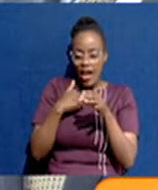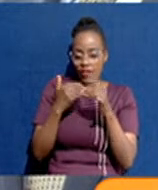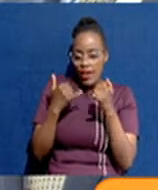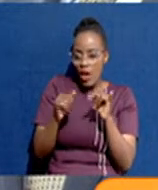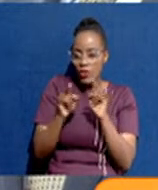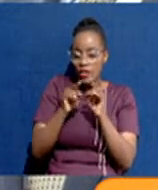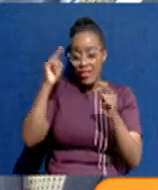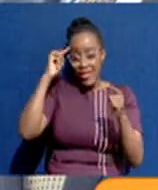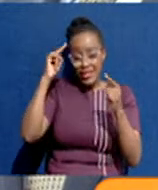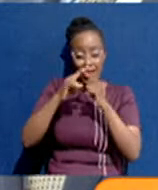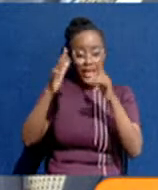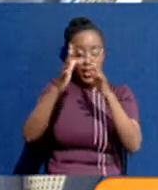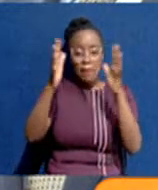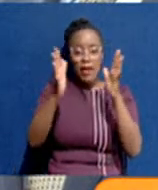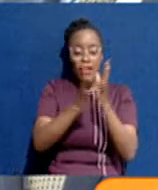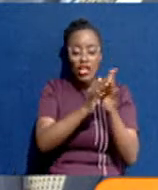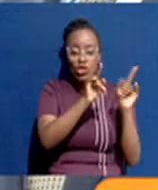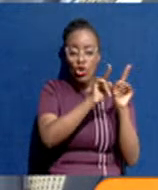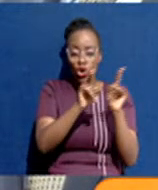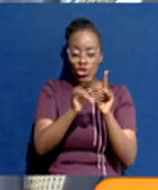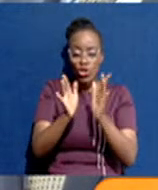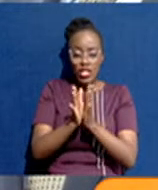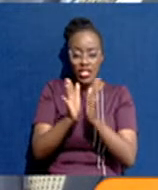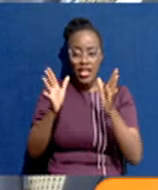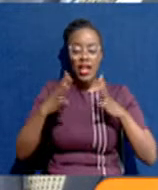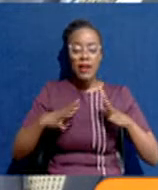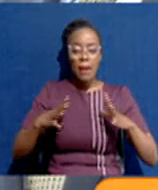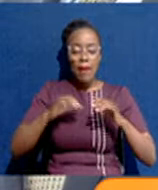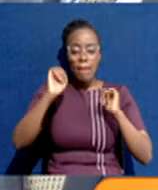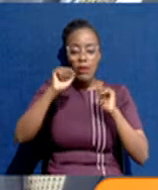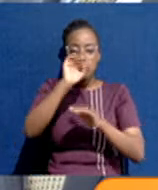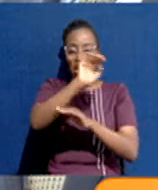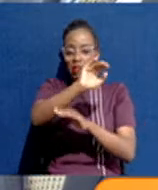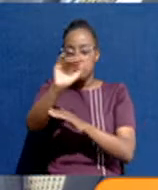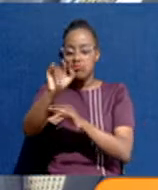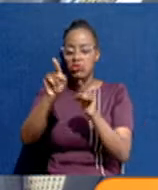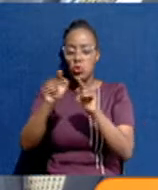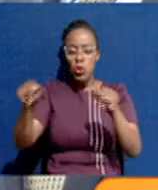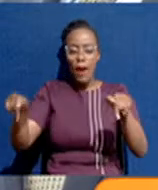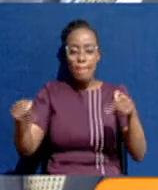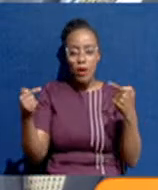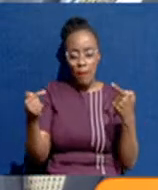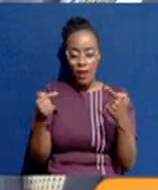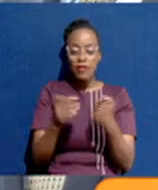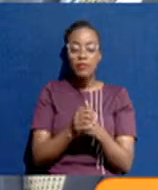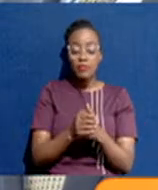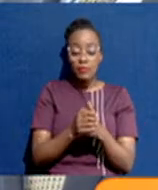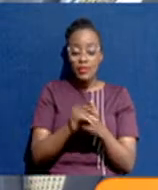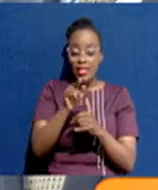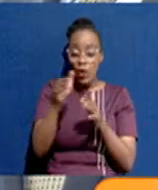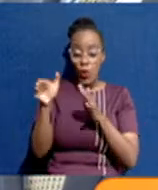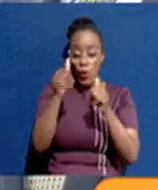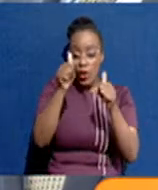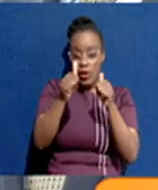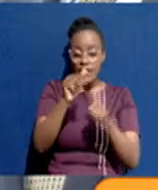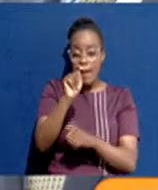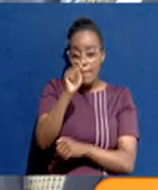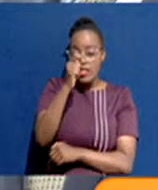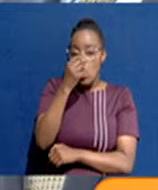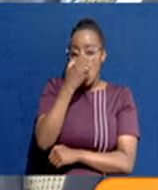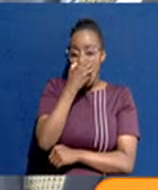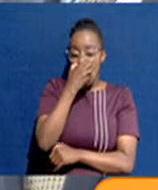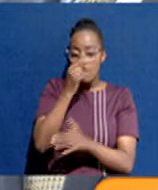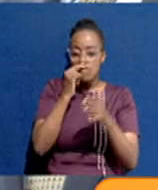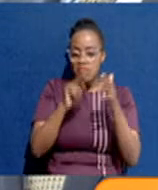main target and civilians in general have been caught in the crossfire. A pattern, President Ruto says, is